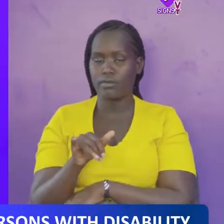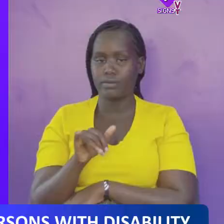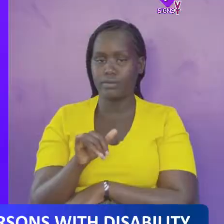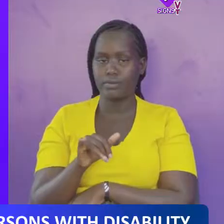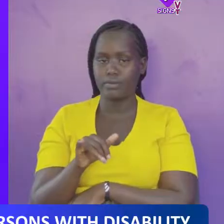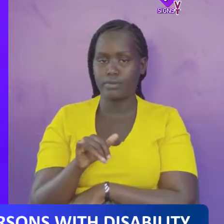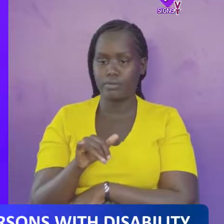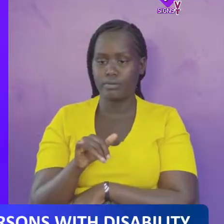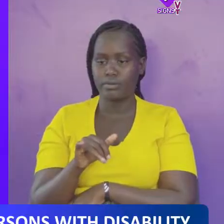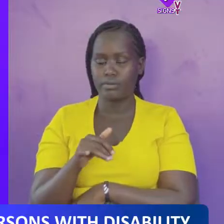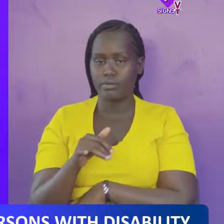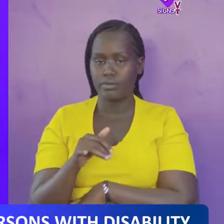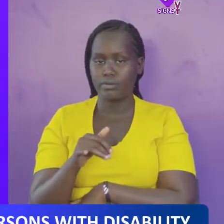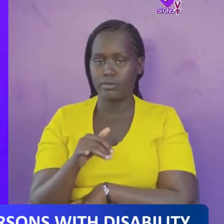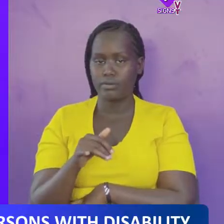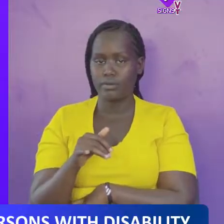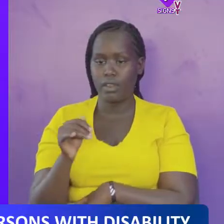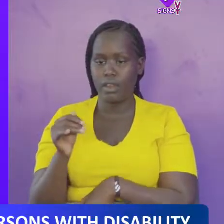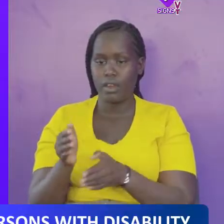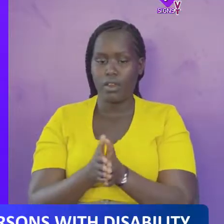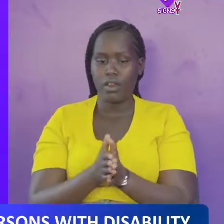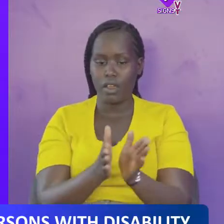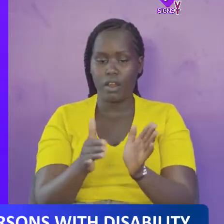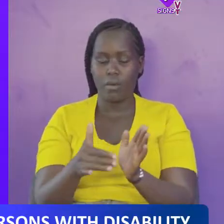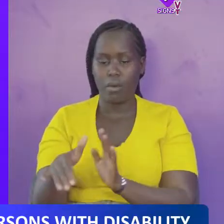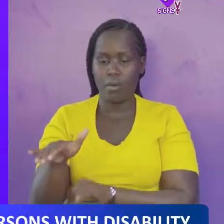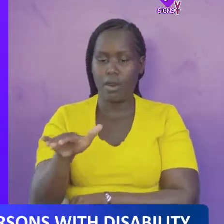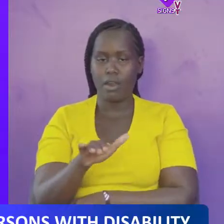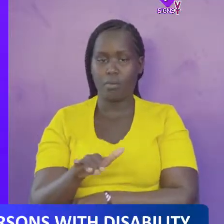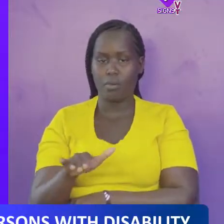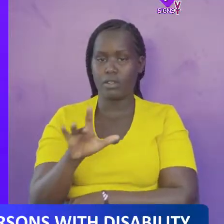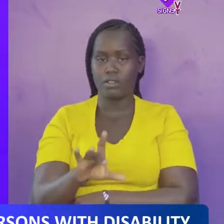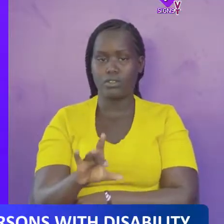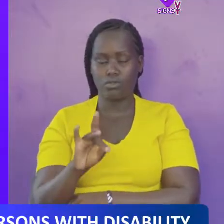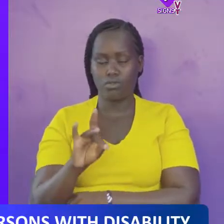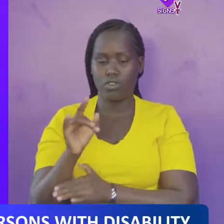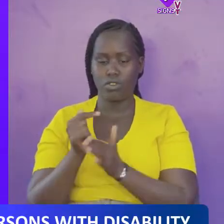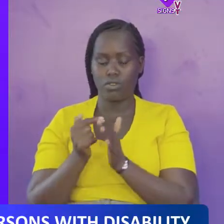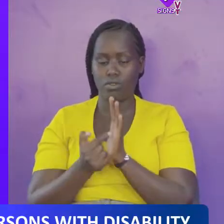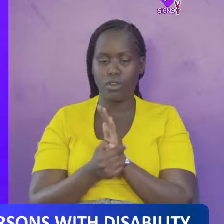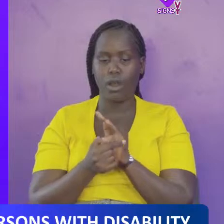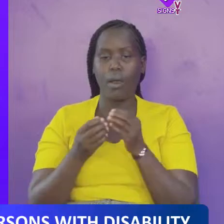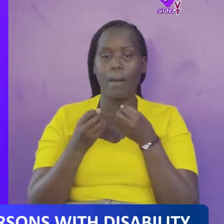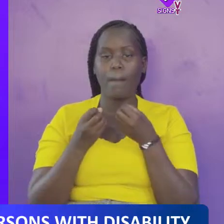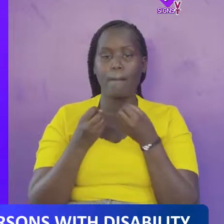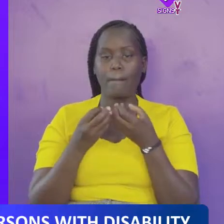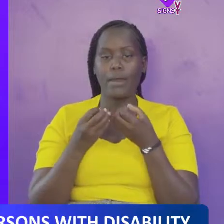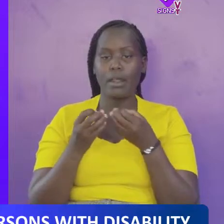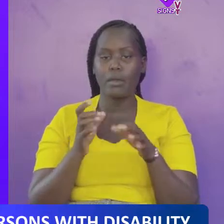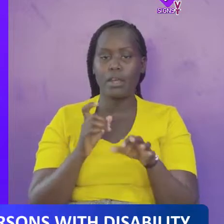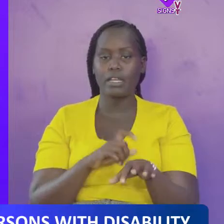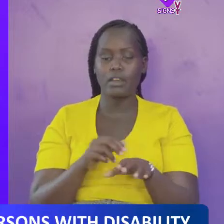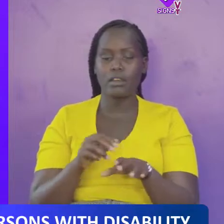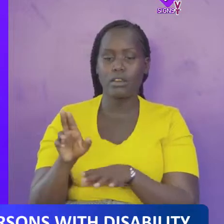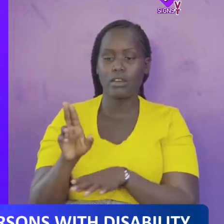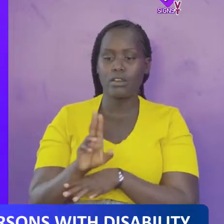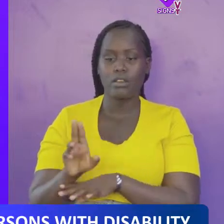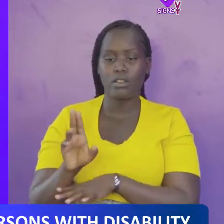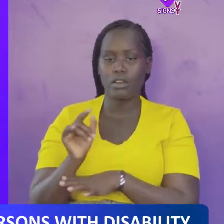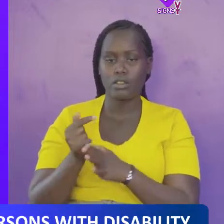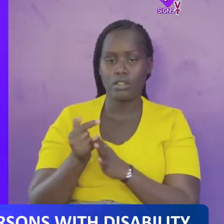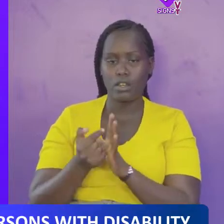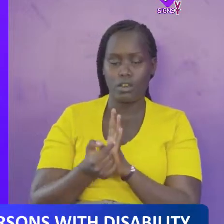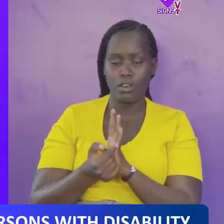And when they're in public places, we find that most of the time they're using